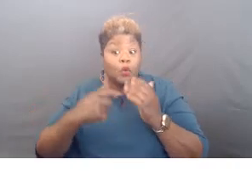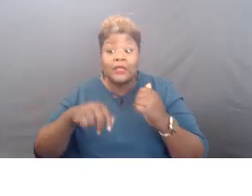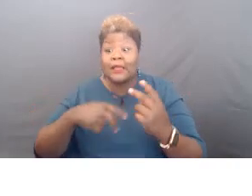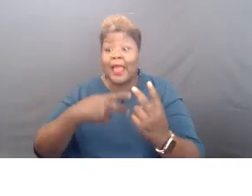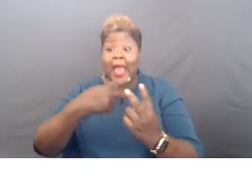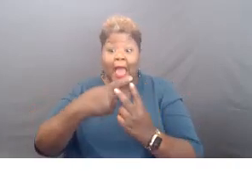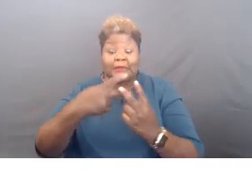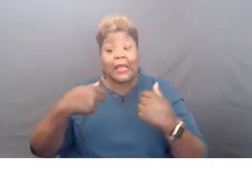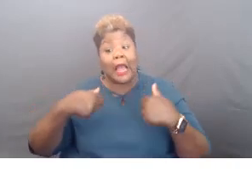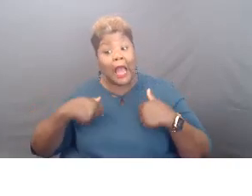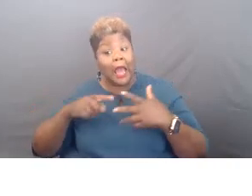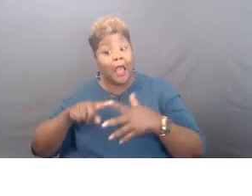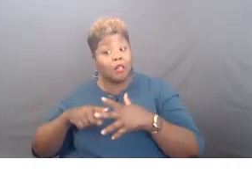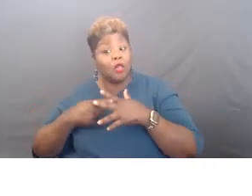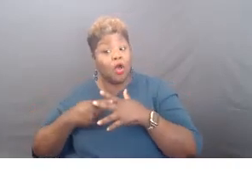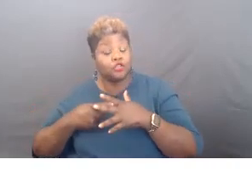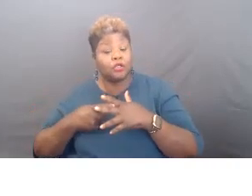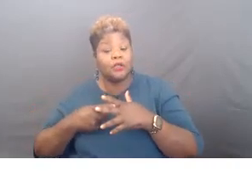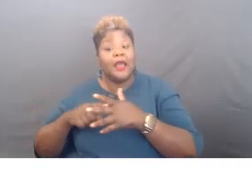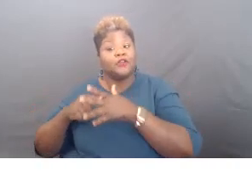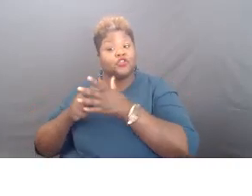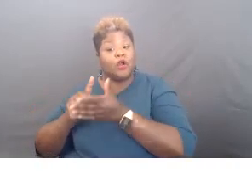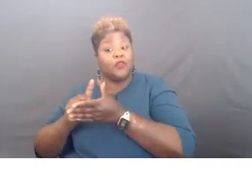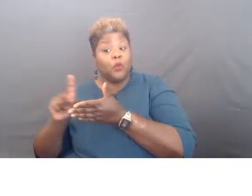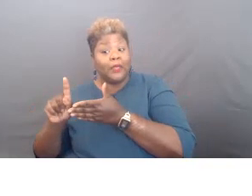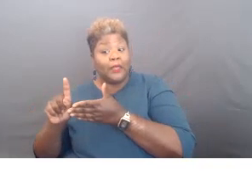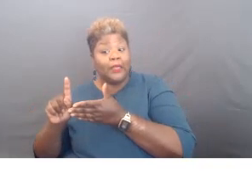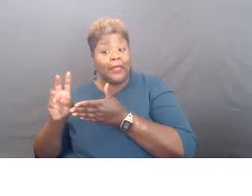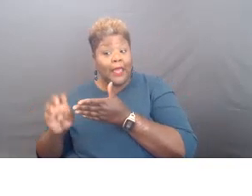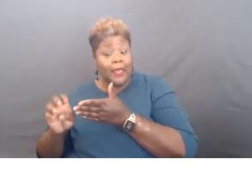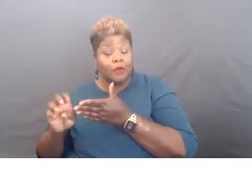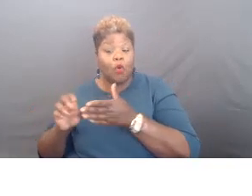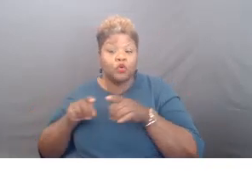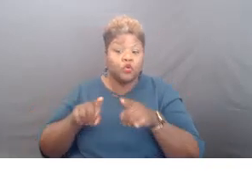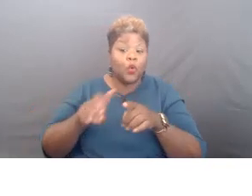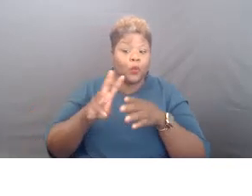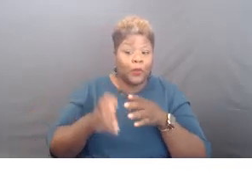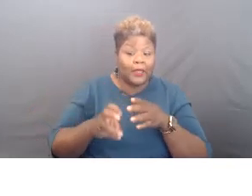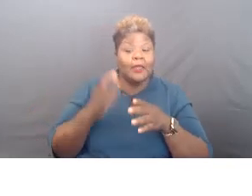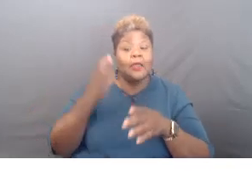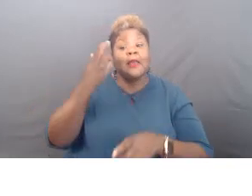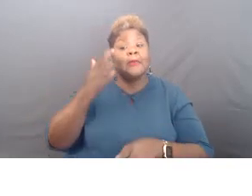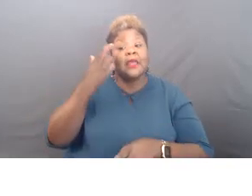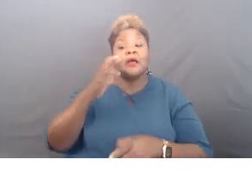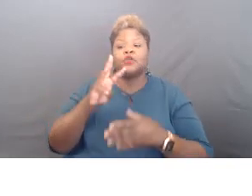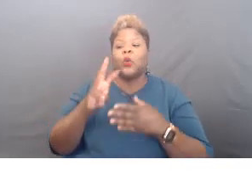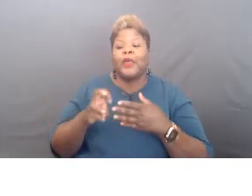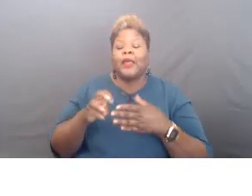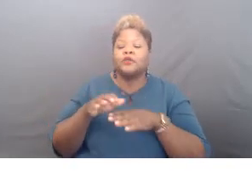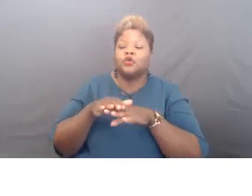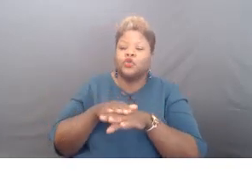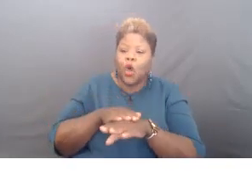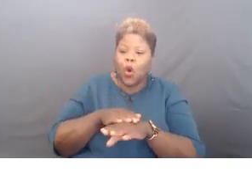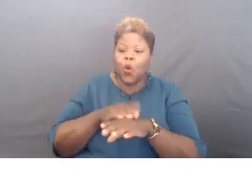to launch is usually on either at the start of the weekend or during the weekend. This is because weekends are extremely slow news cycles, at